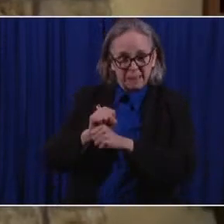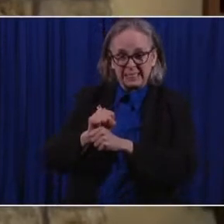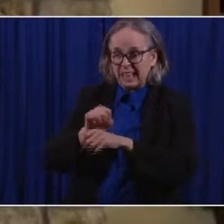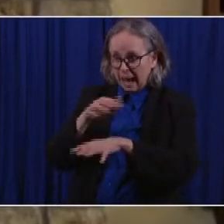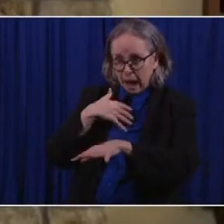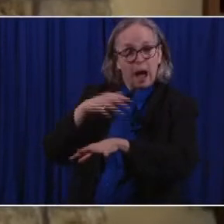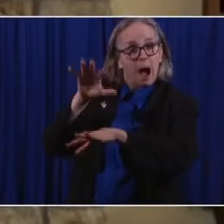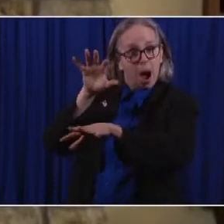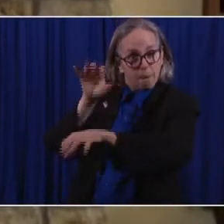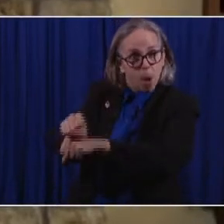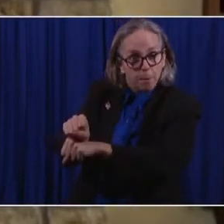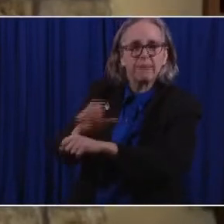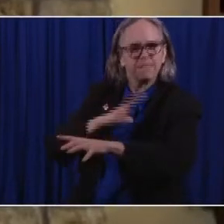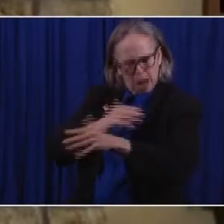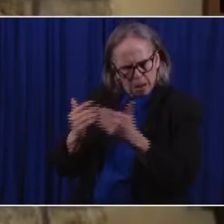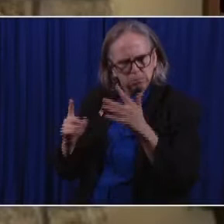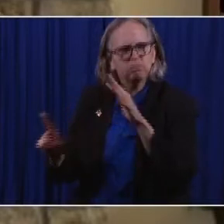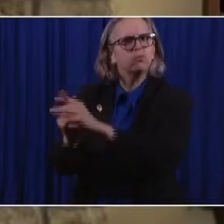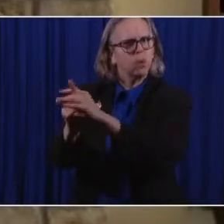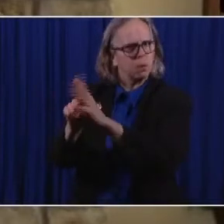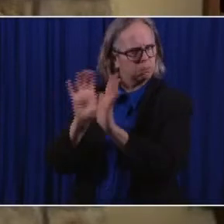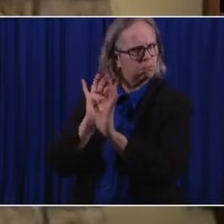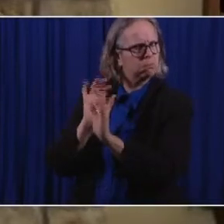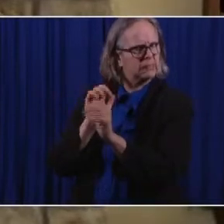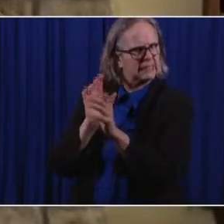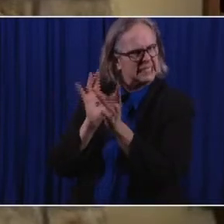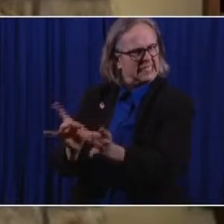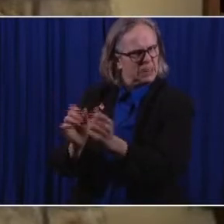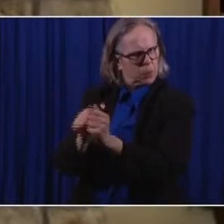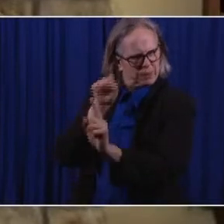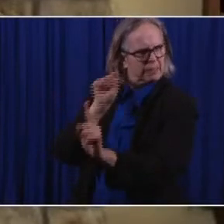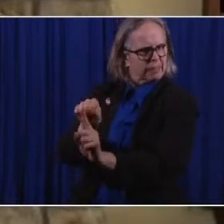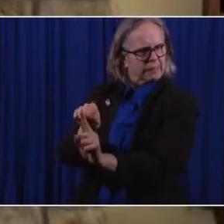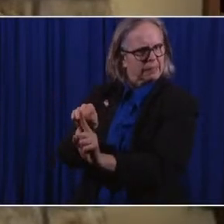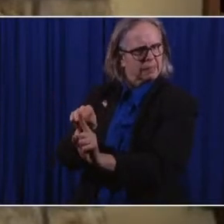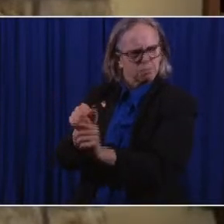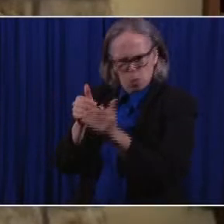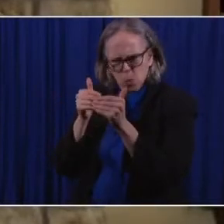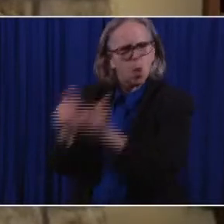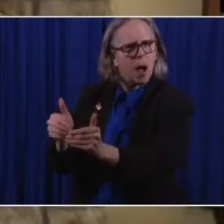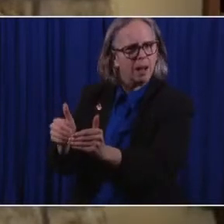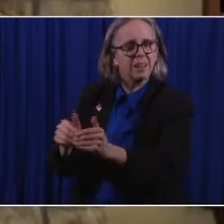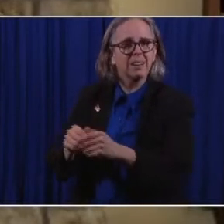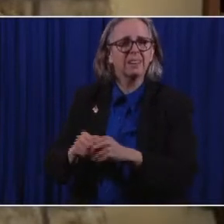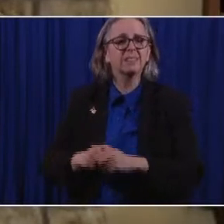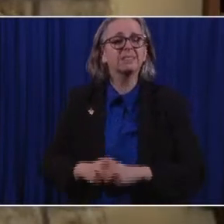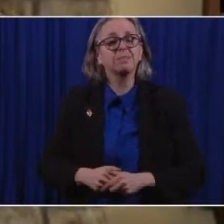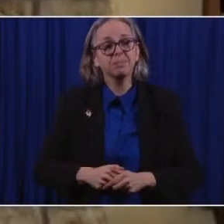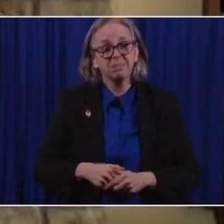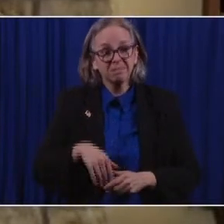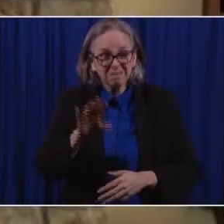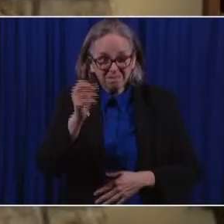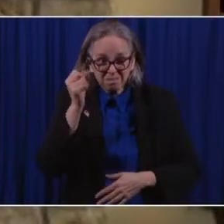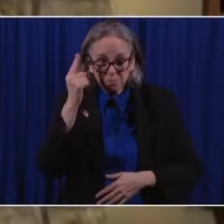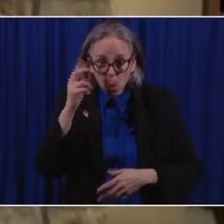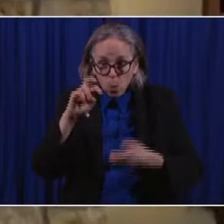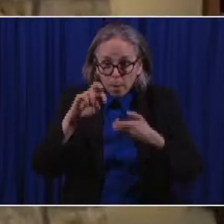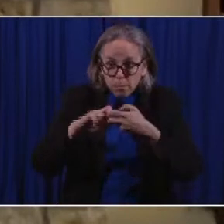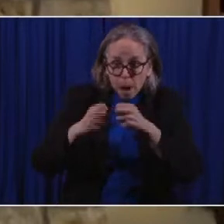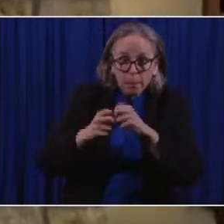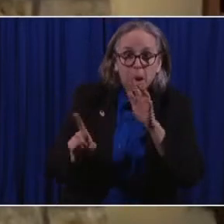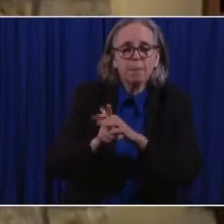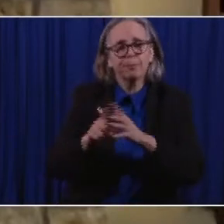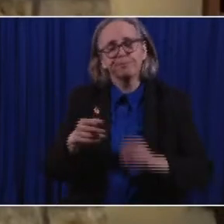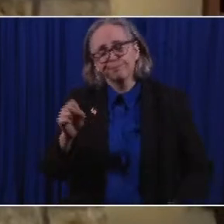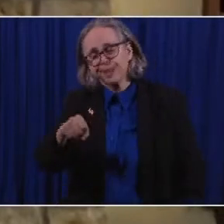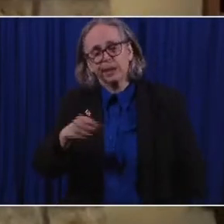once they get that appointment, they move on. Will there be some problems? Yeah, there's bound to be some problems. But